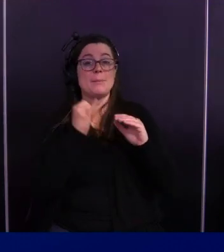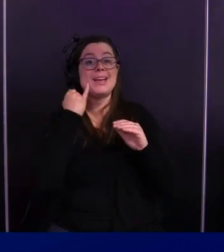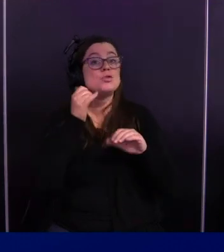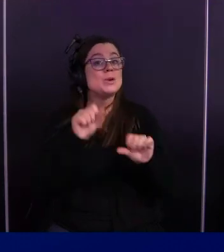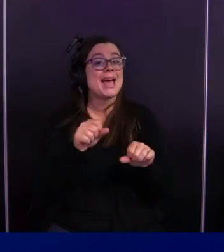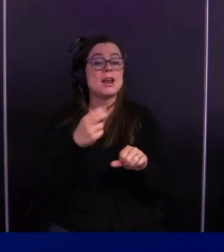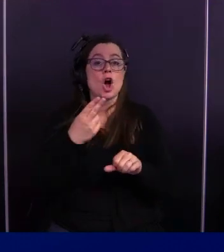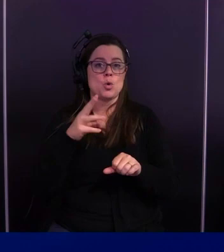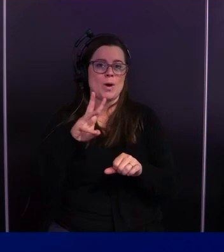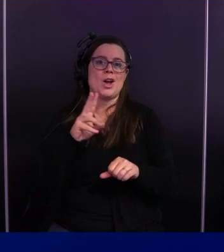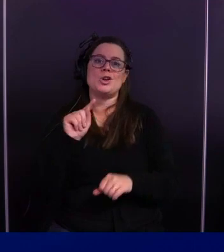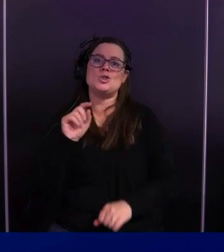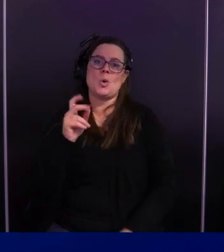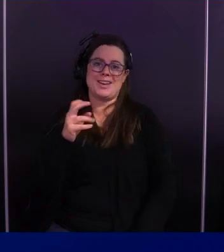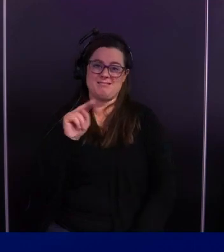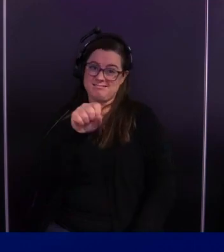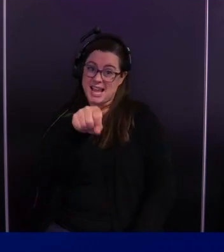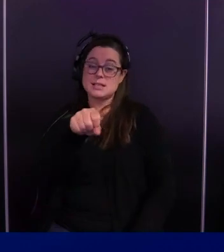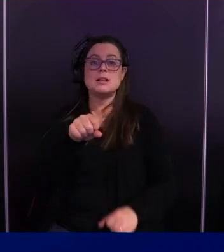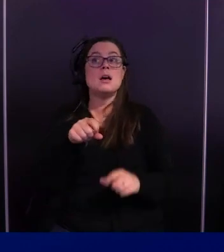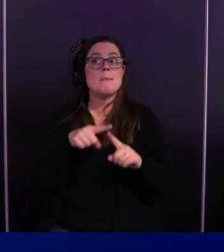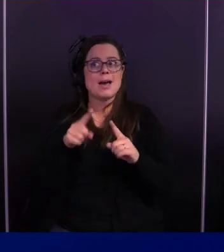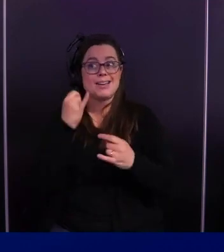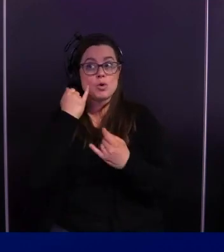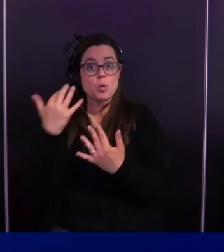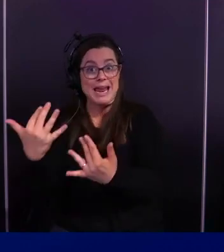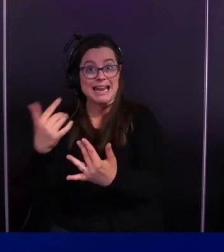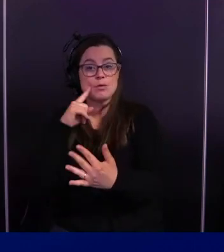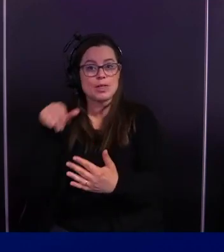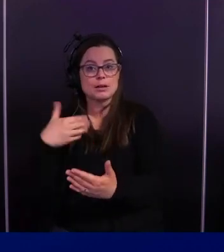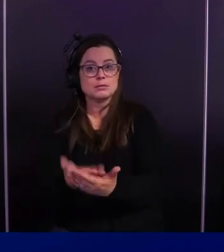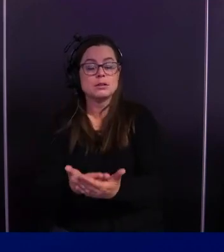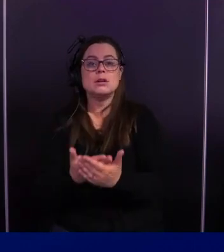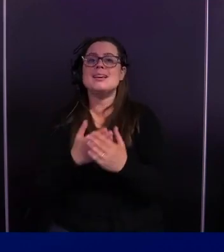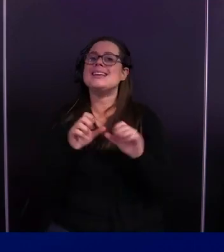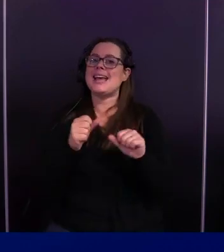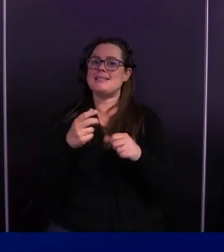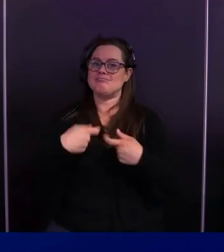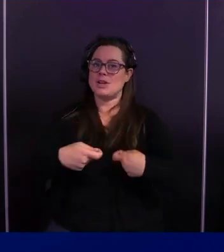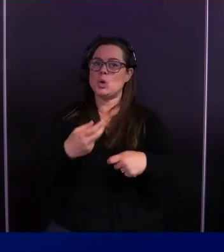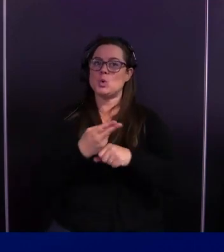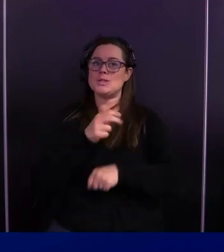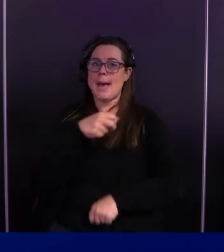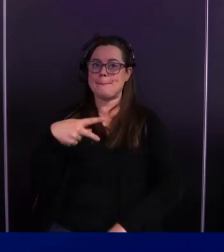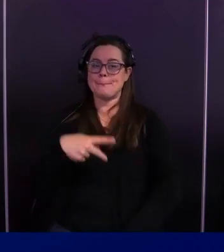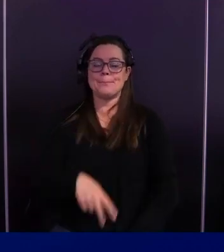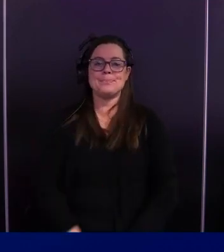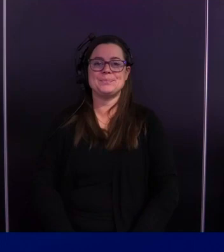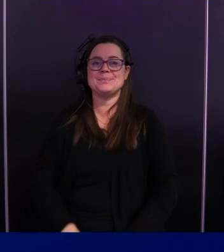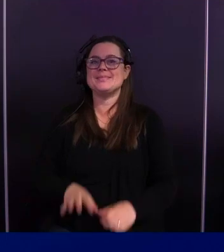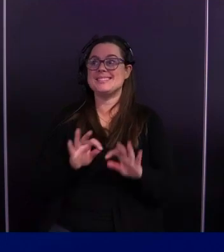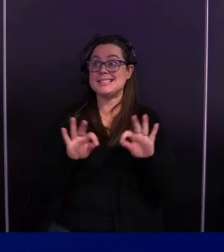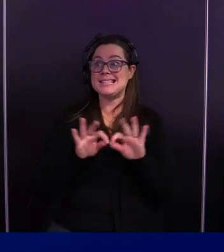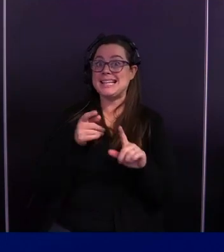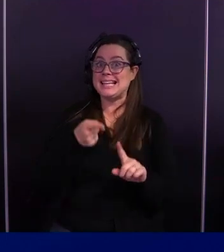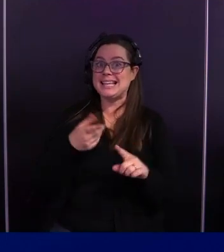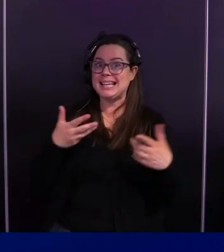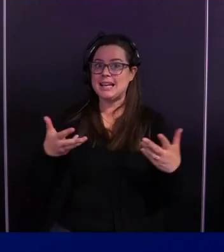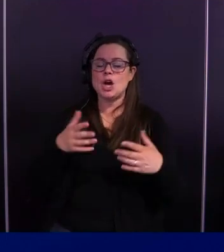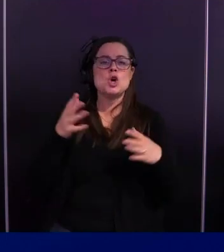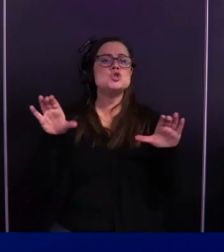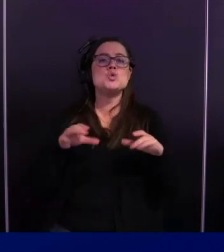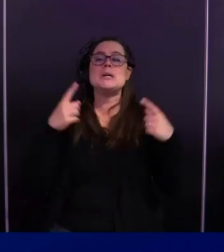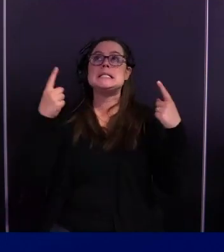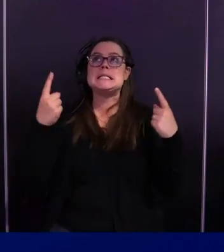hardware token, but while you're waiting, you can use the app. Yeah. So here's the key. Just do